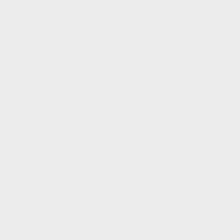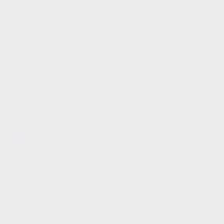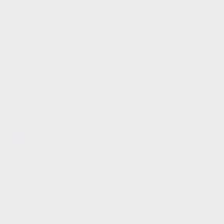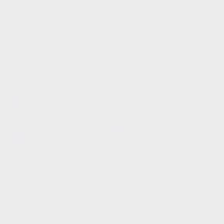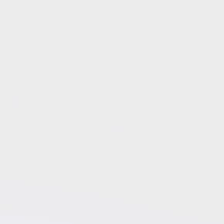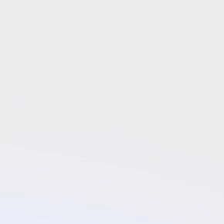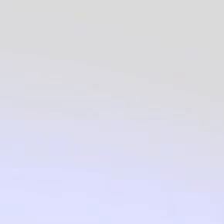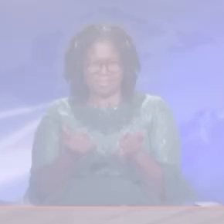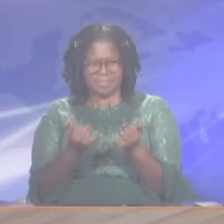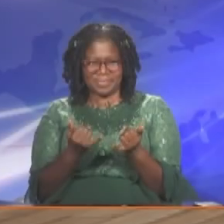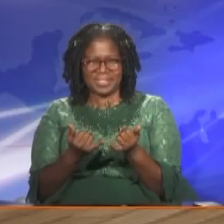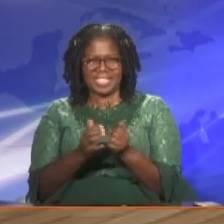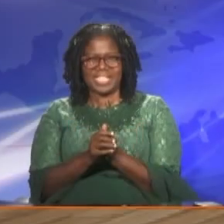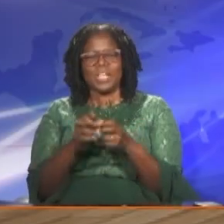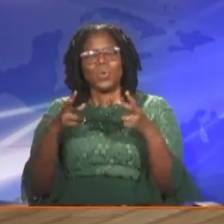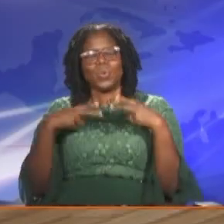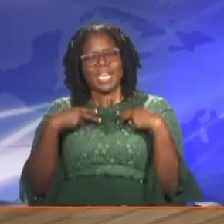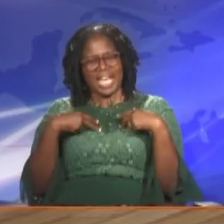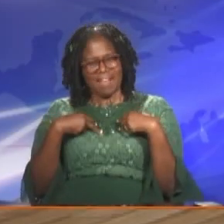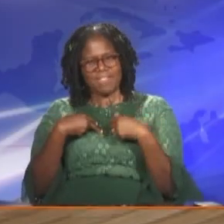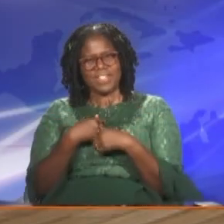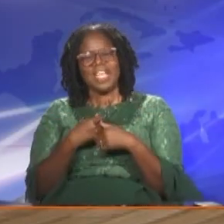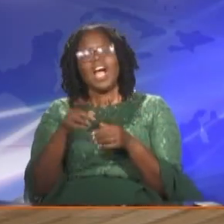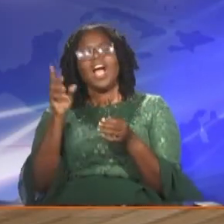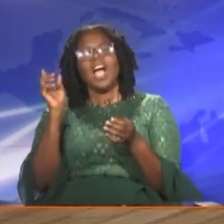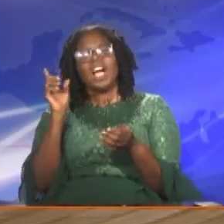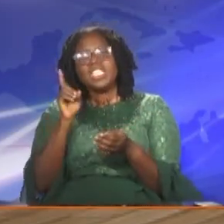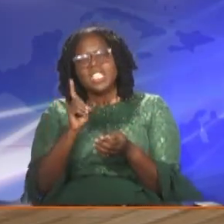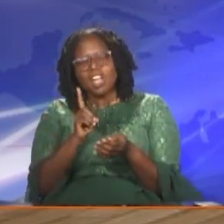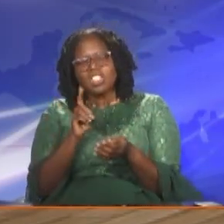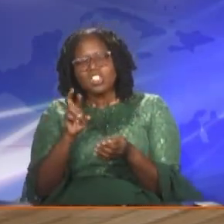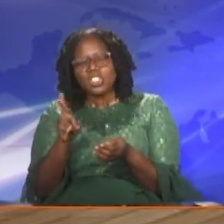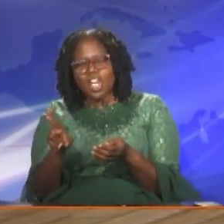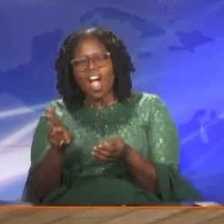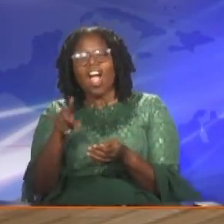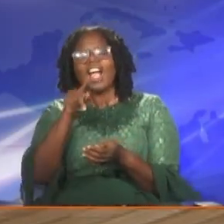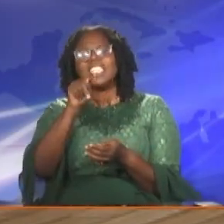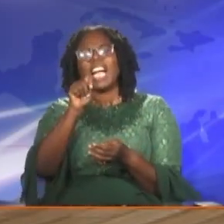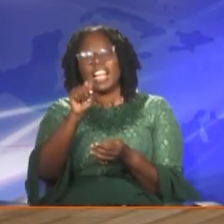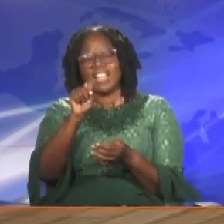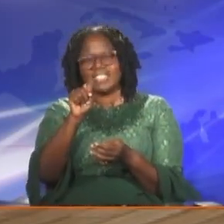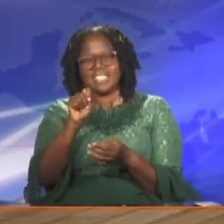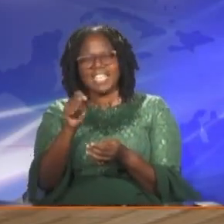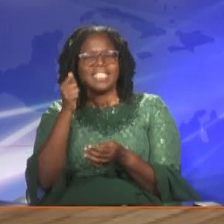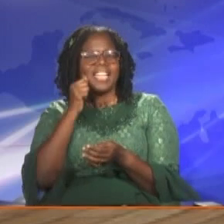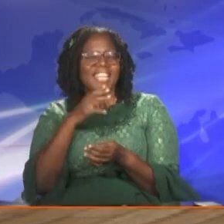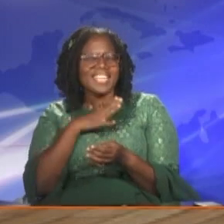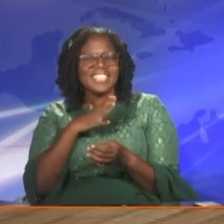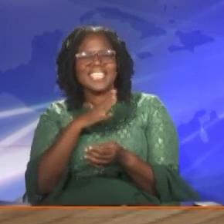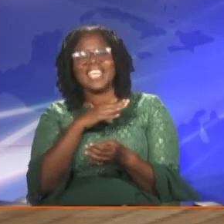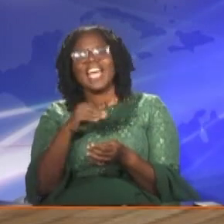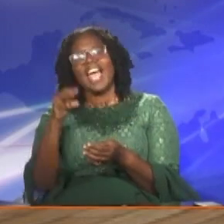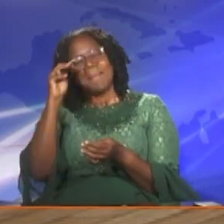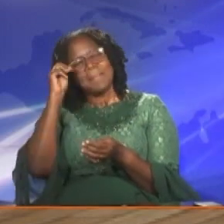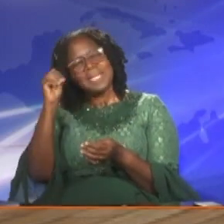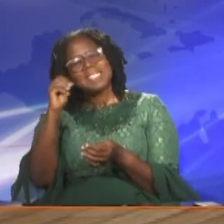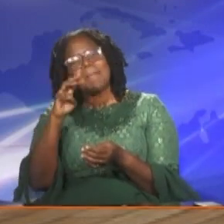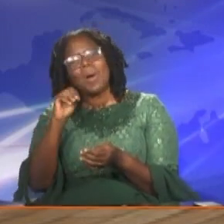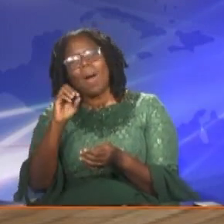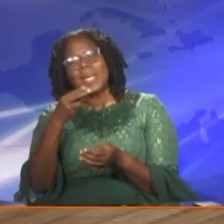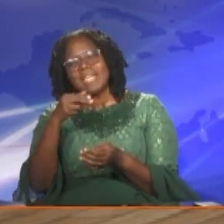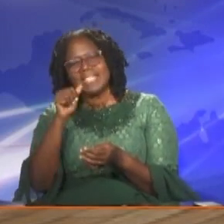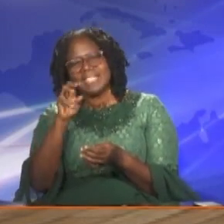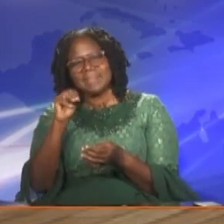622-4010. And with me, as I mentioned, do have Dr. Taklal Singh and Mr. Mohammed with us. And we're going to jump right into